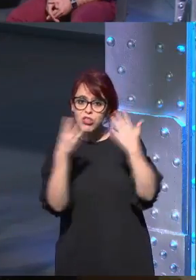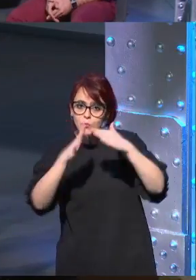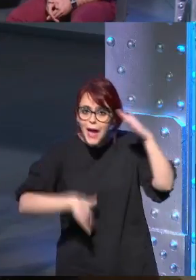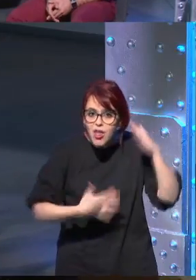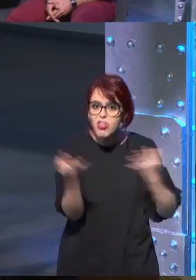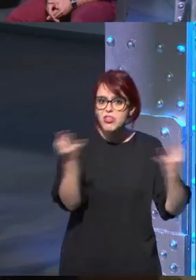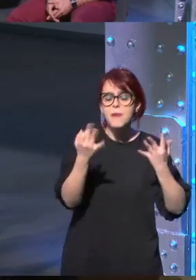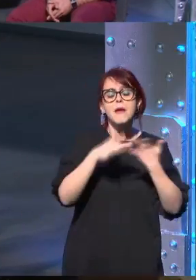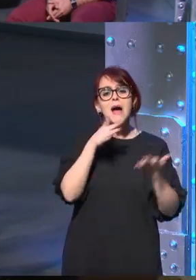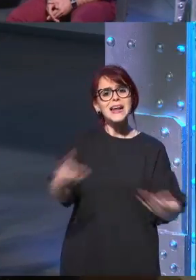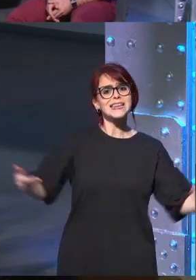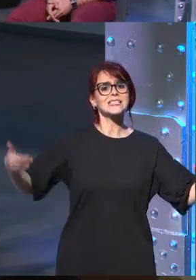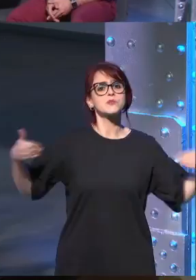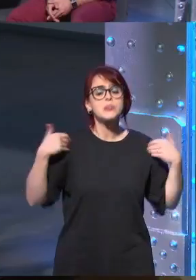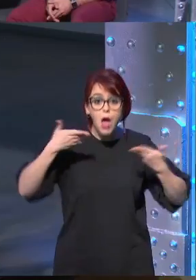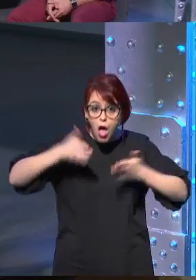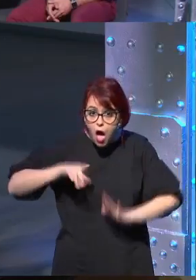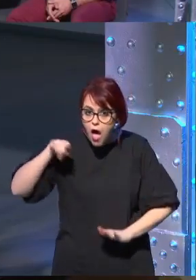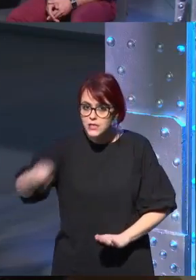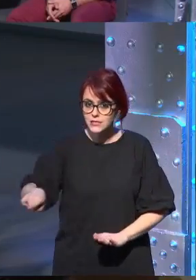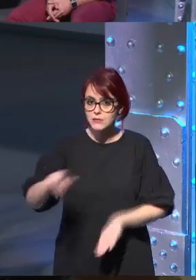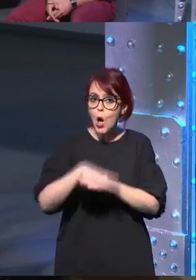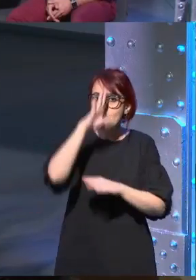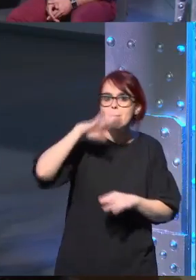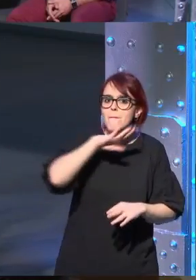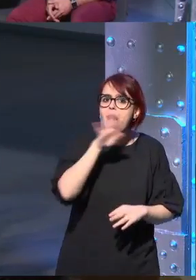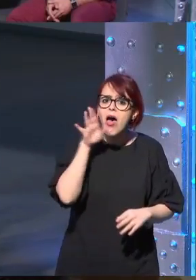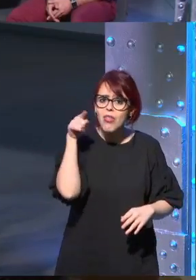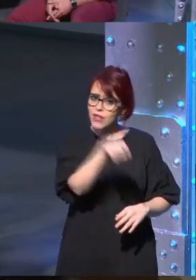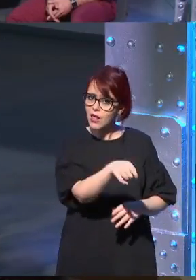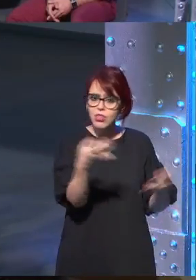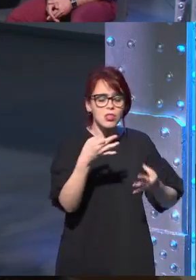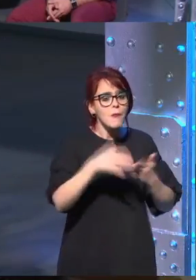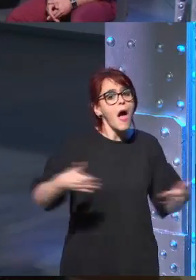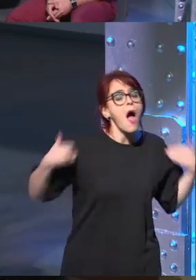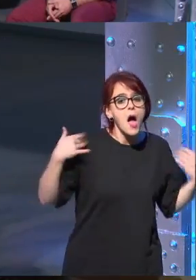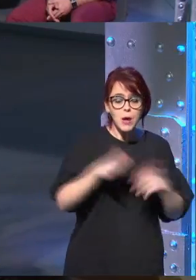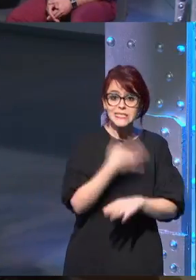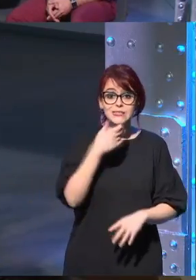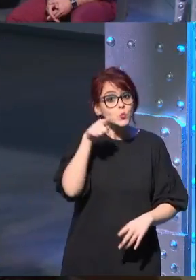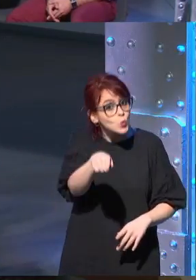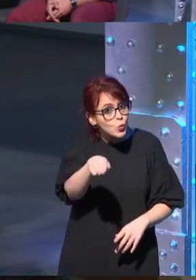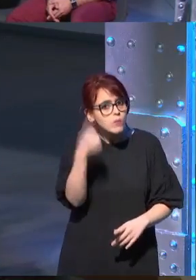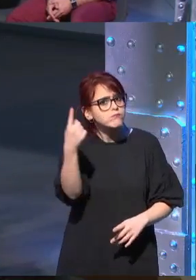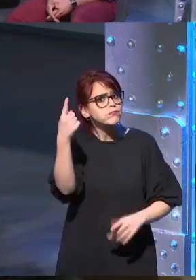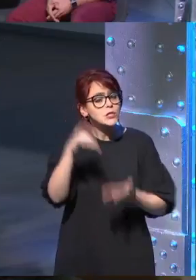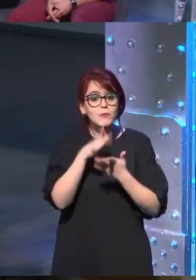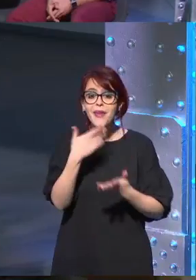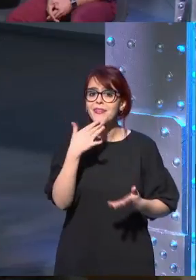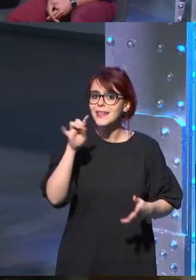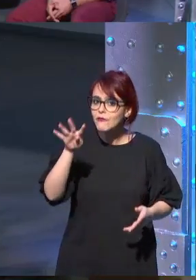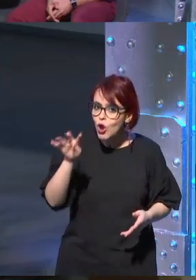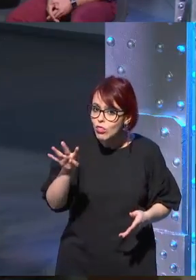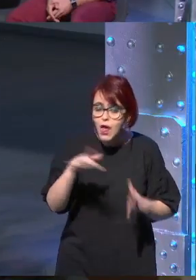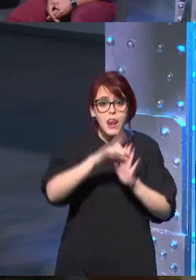have parental control apps in their kids' mobile phones, and this is key. They need to be aware, parents need to be